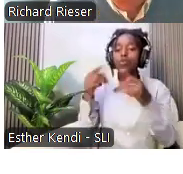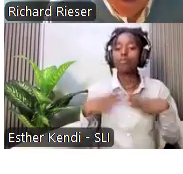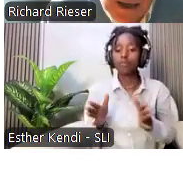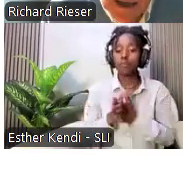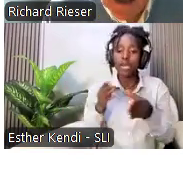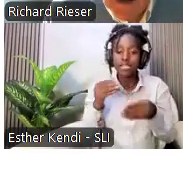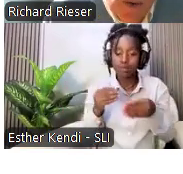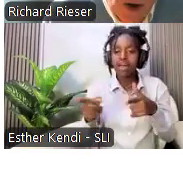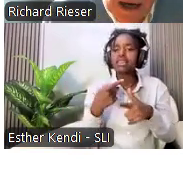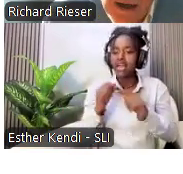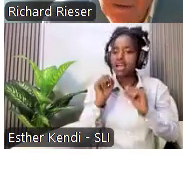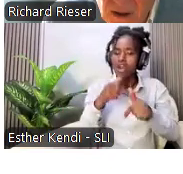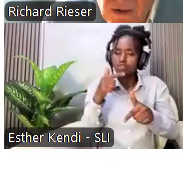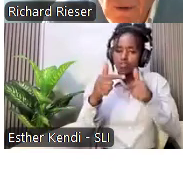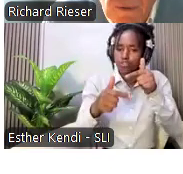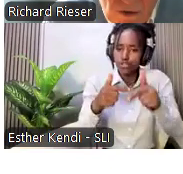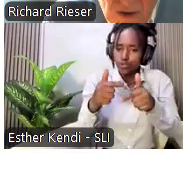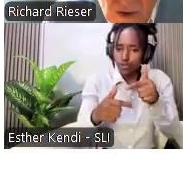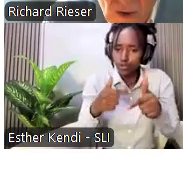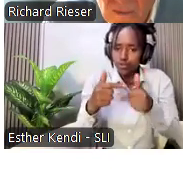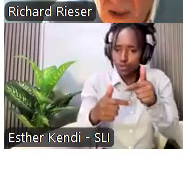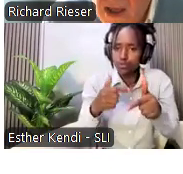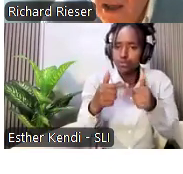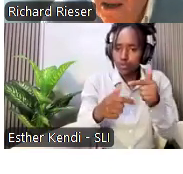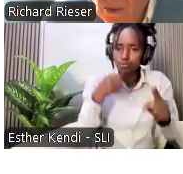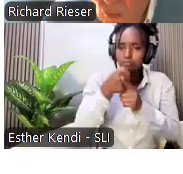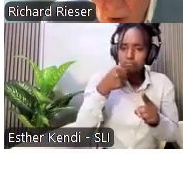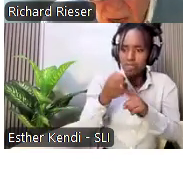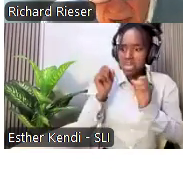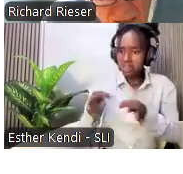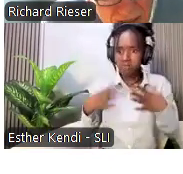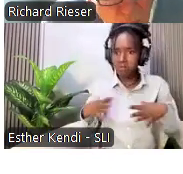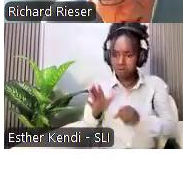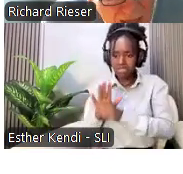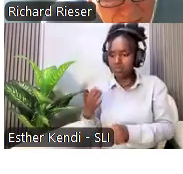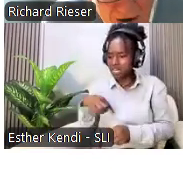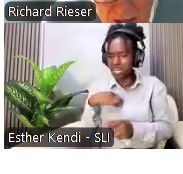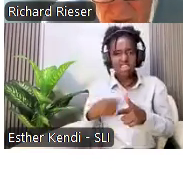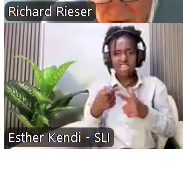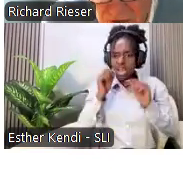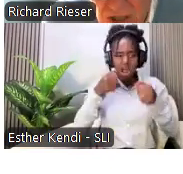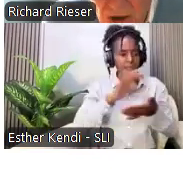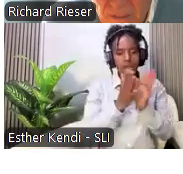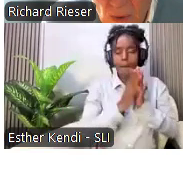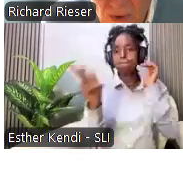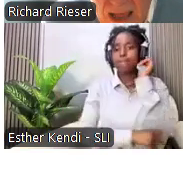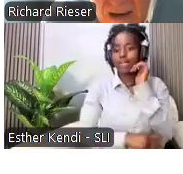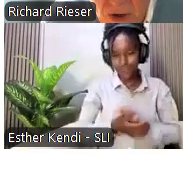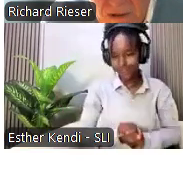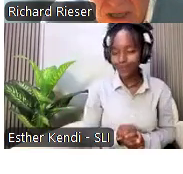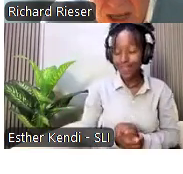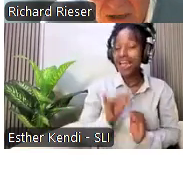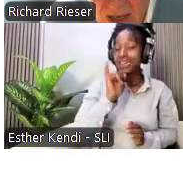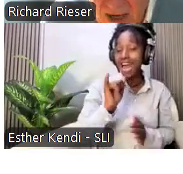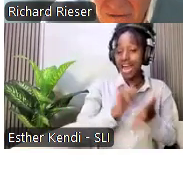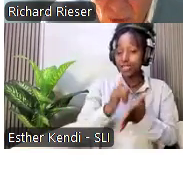to discriminate us will actually feel the full force of the law. So this is why this paradigm shift is so important, and